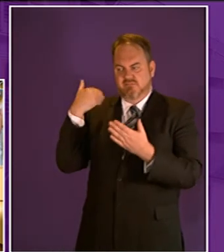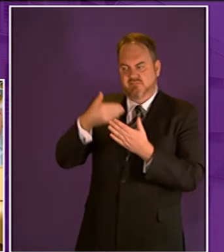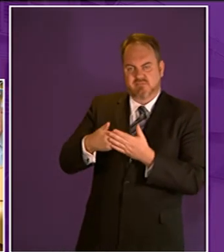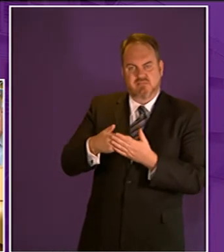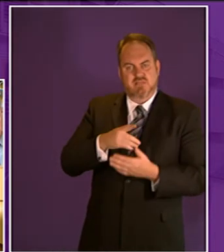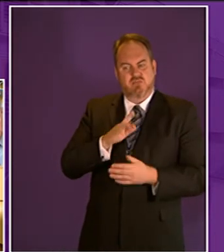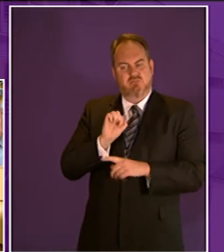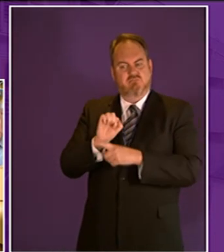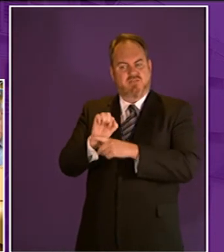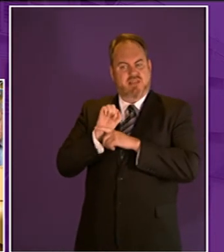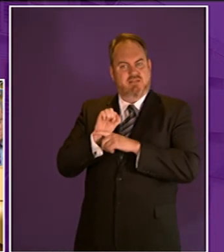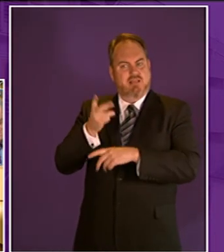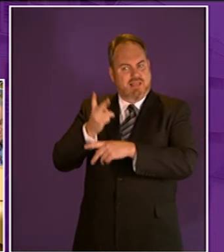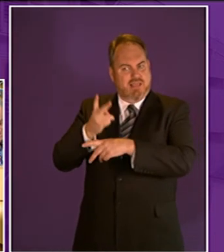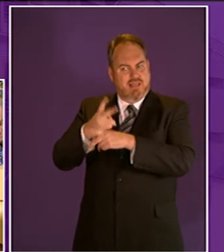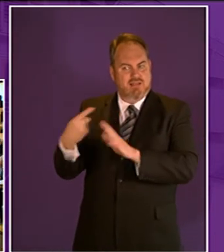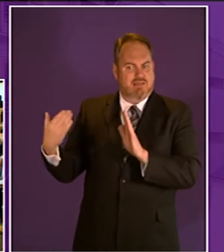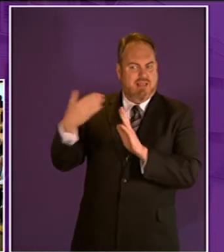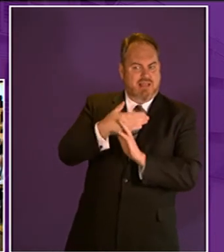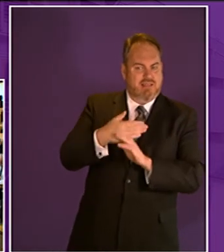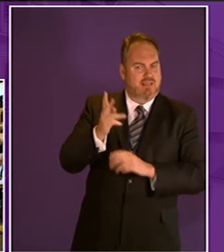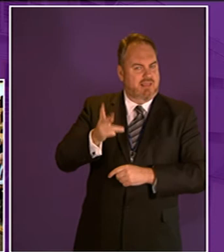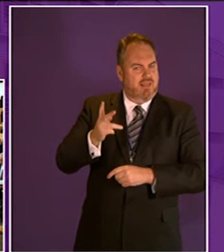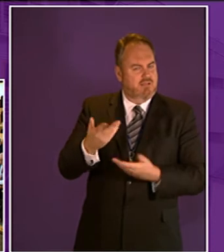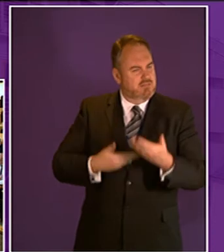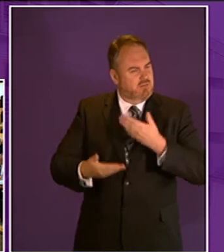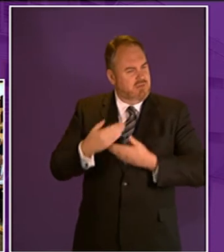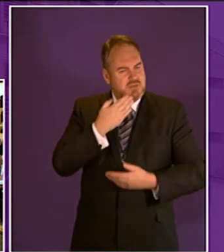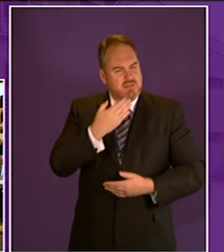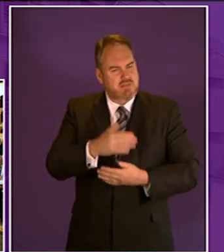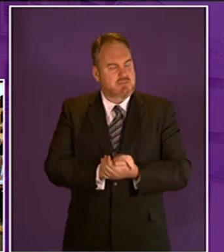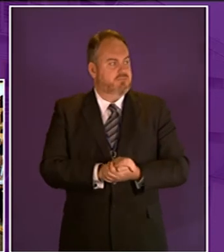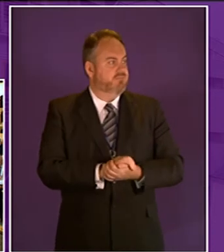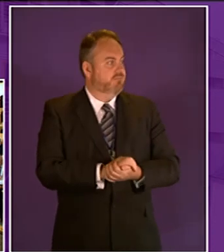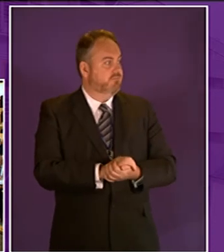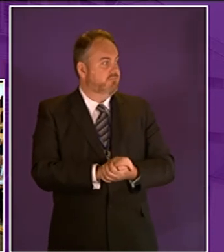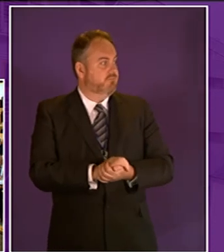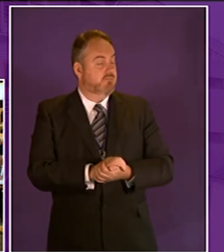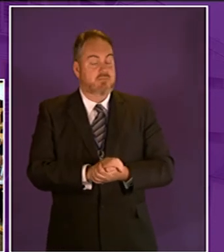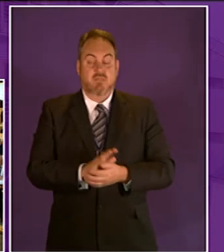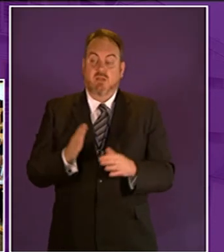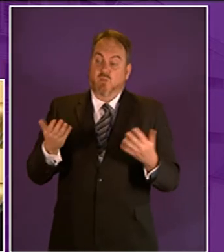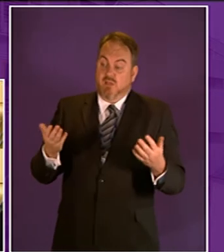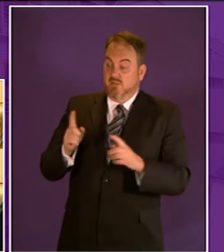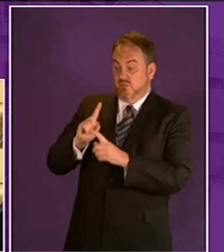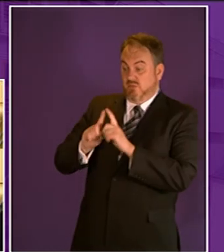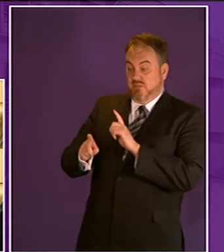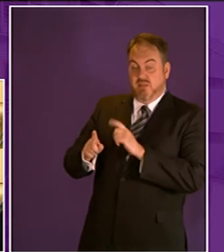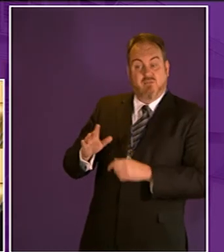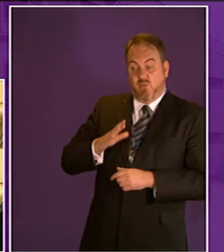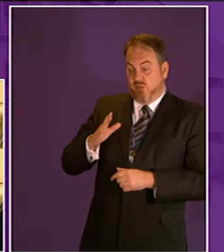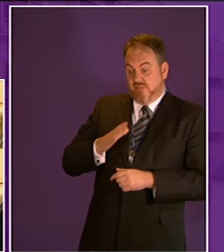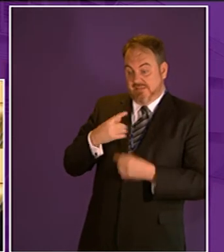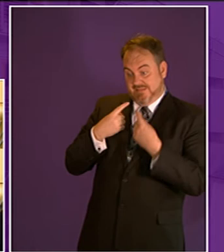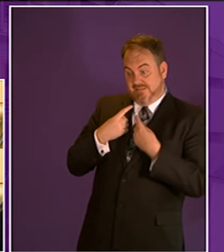due to any future potential attacks? Cabinet Secretary. Well, as I have said so far